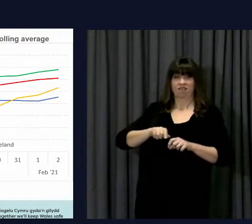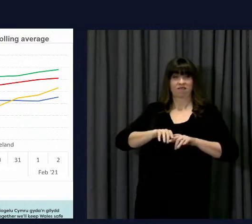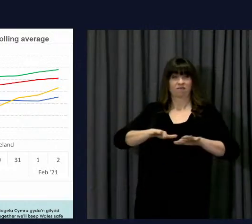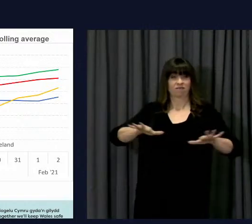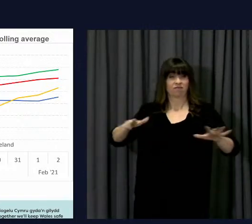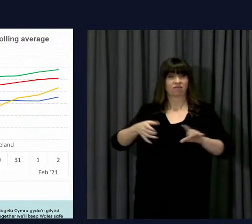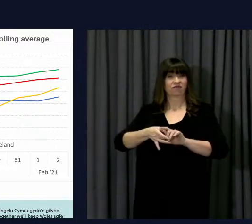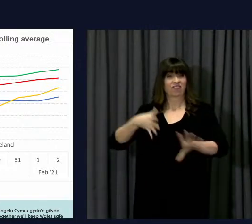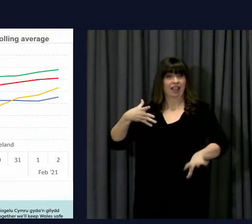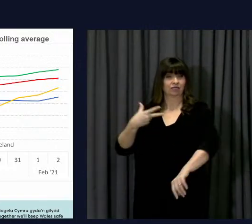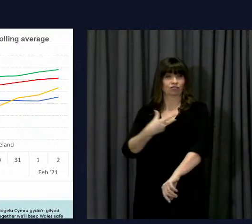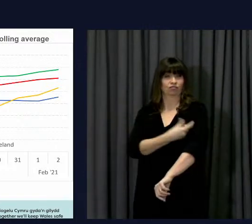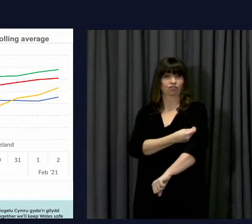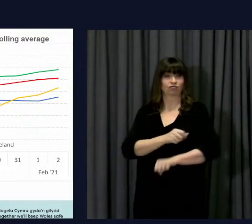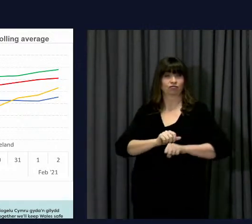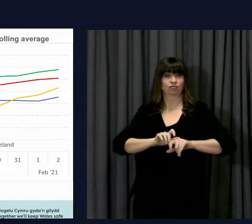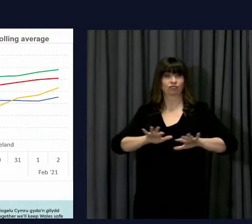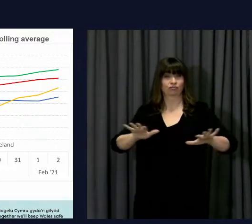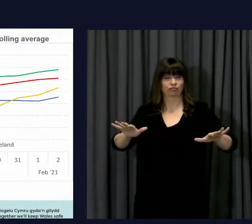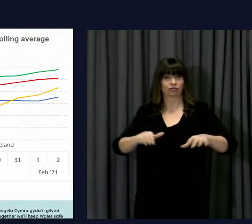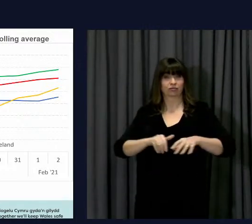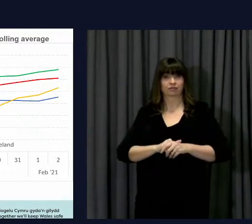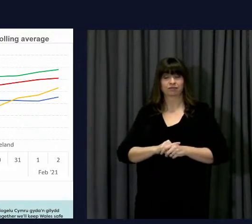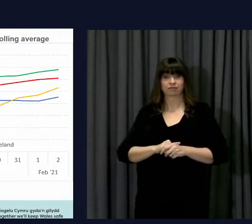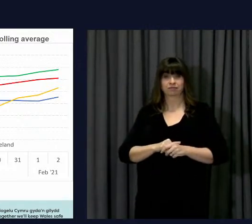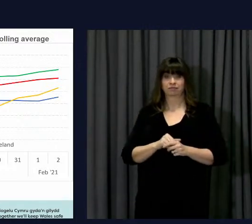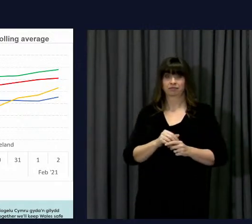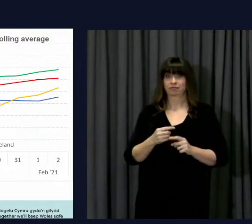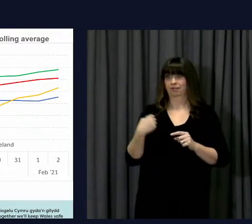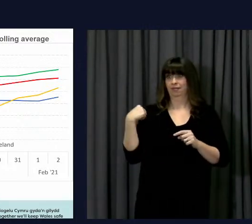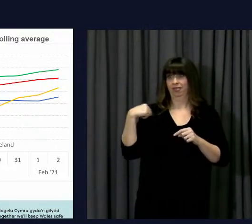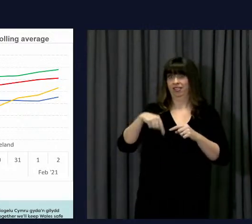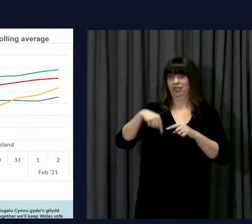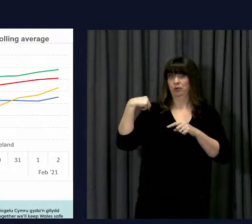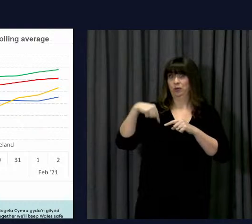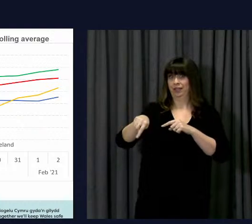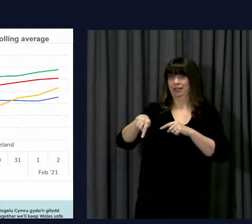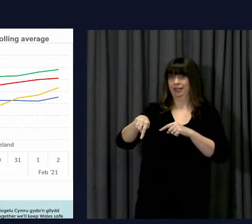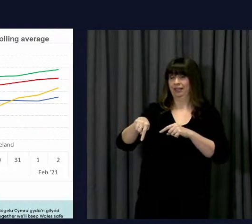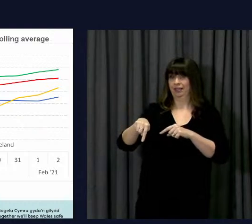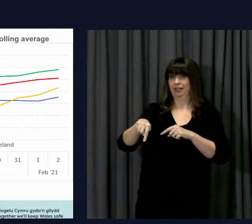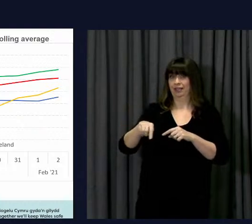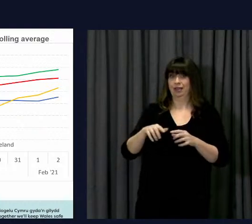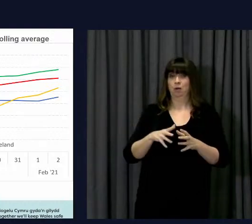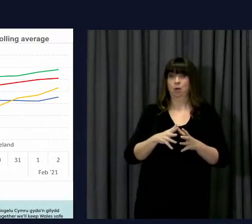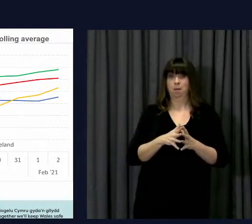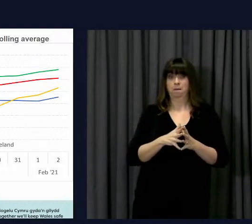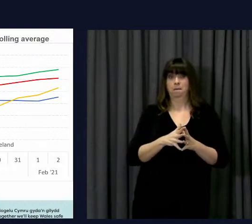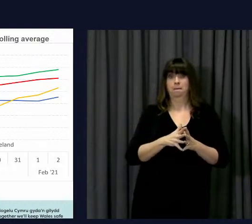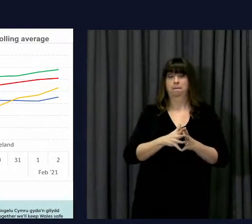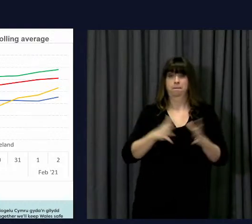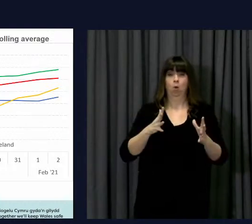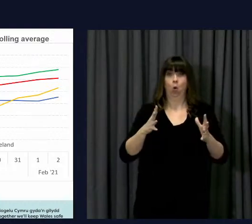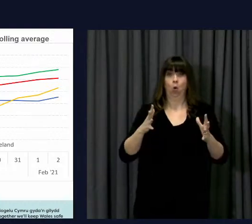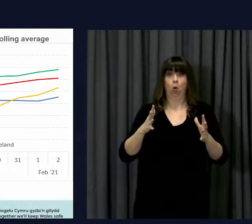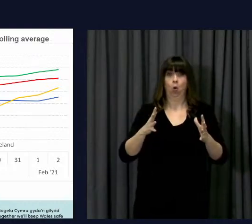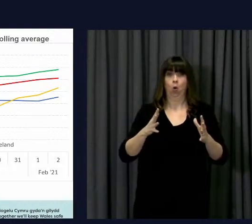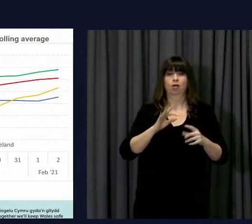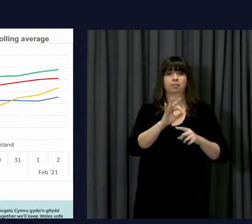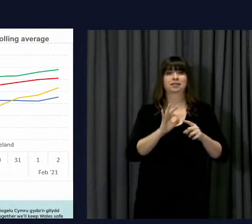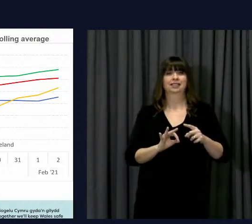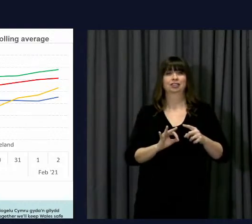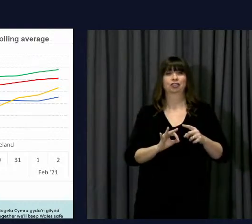in Wales. In the last week, we vaccinated more people as a percentage of our population than any of the